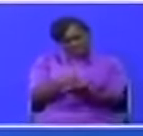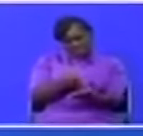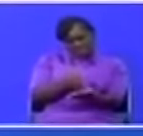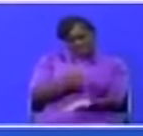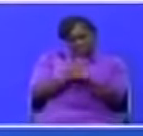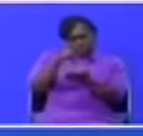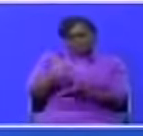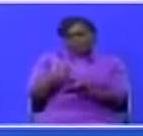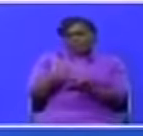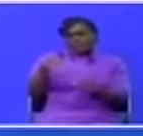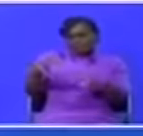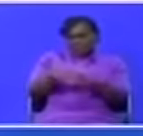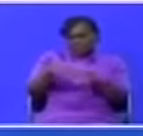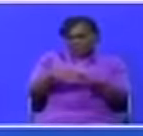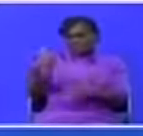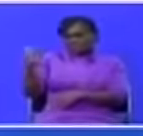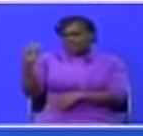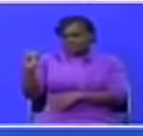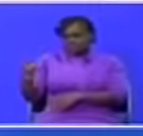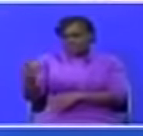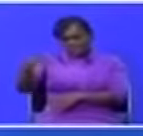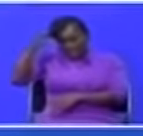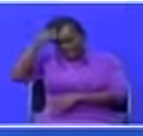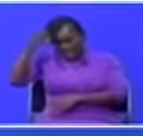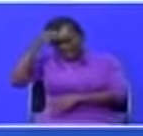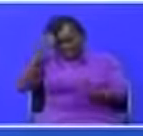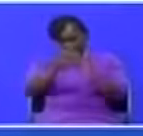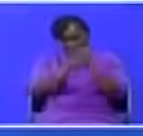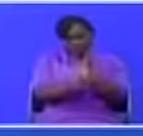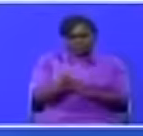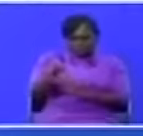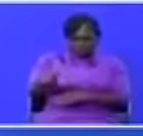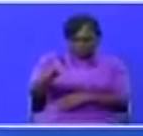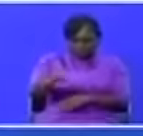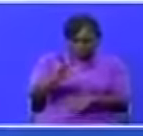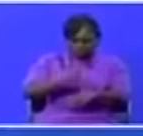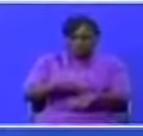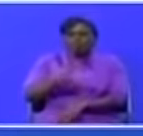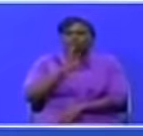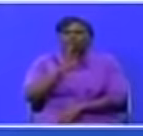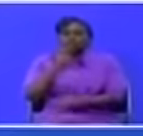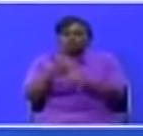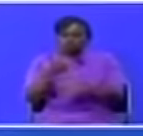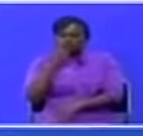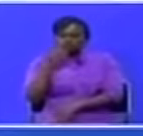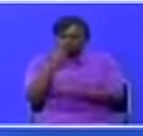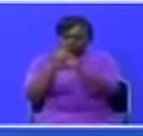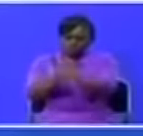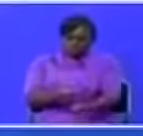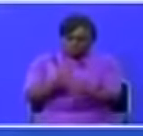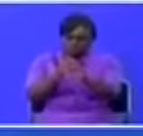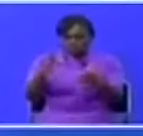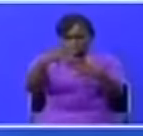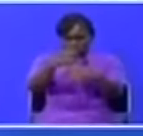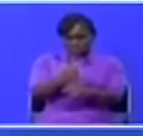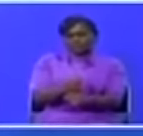she is among 50 members that acquired knowledge and skills on farming seaweed from Food and Agricultural Organization,